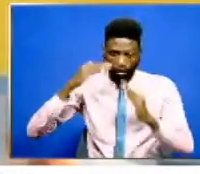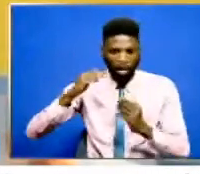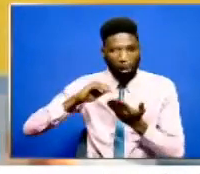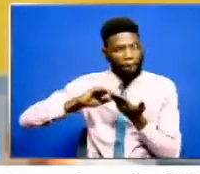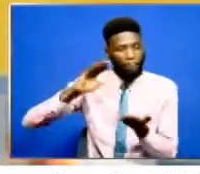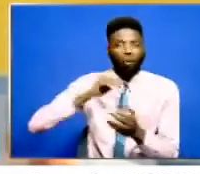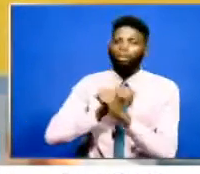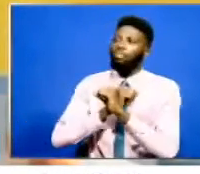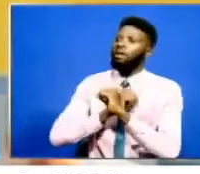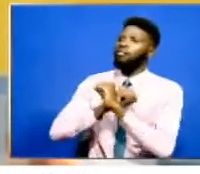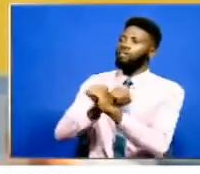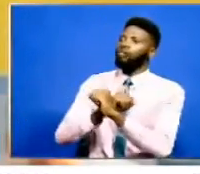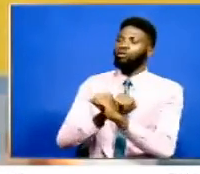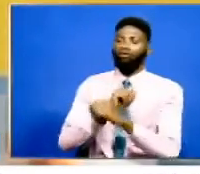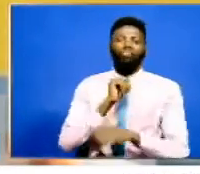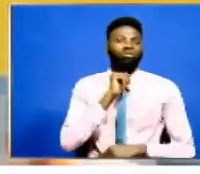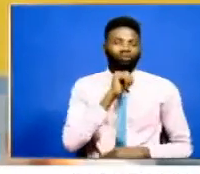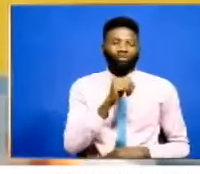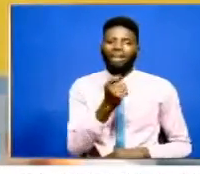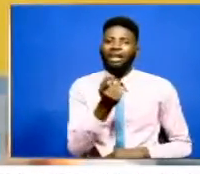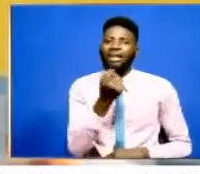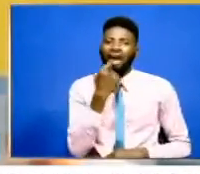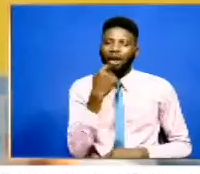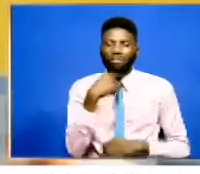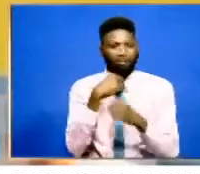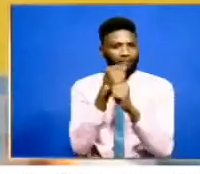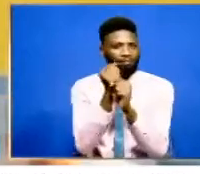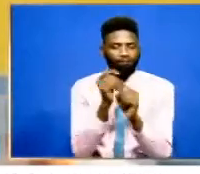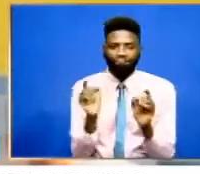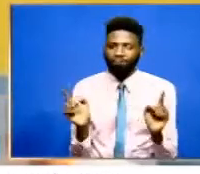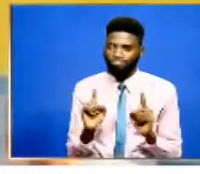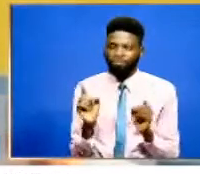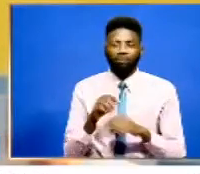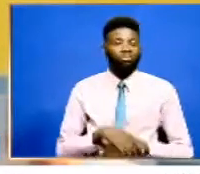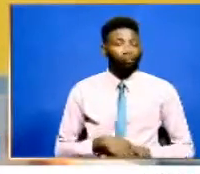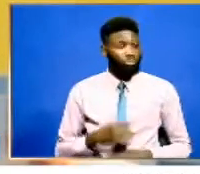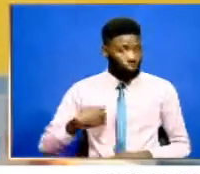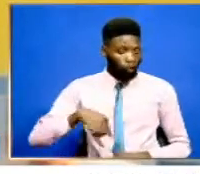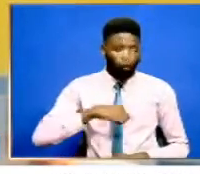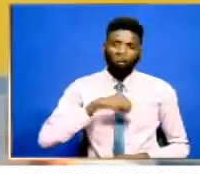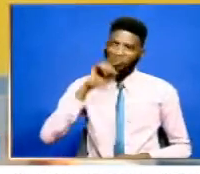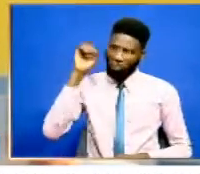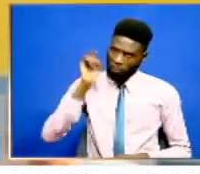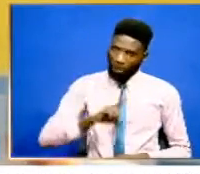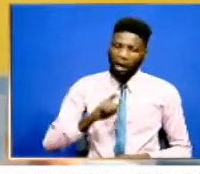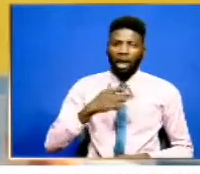at curing. So we must expand